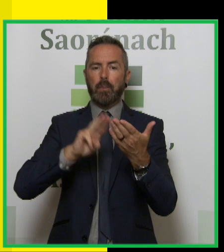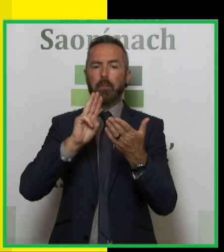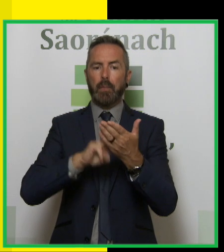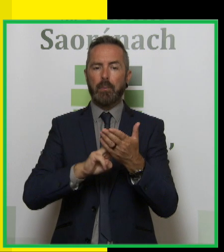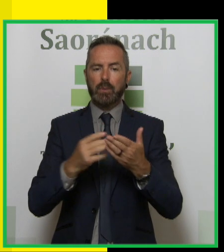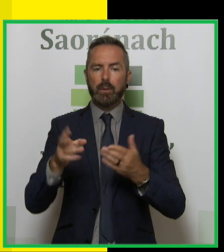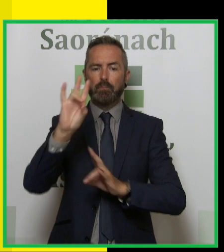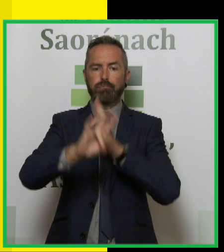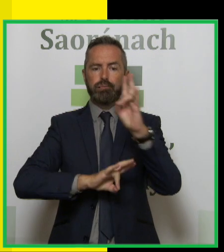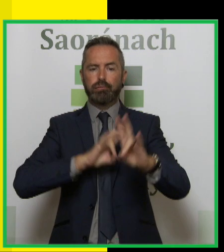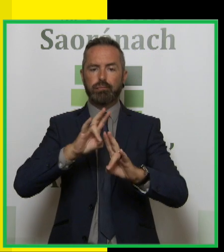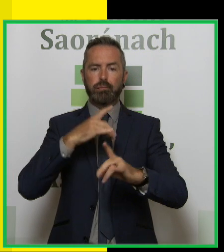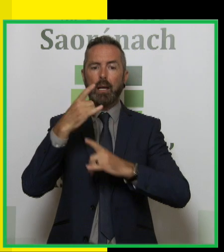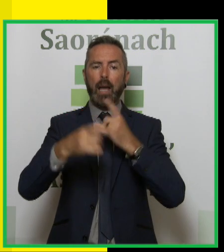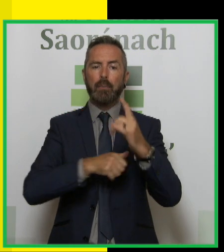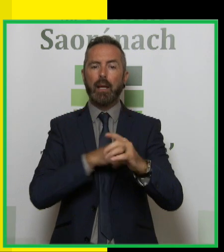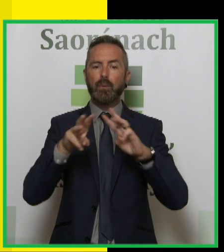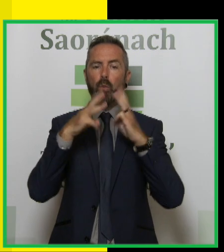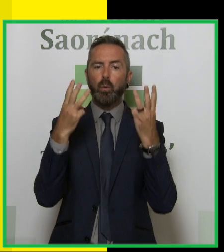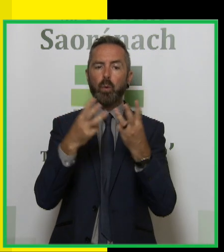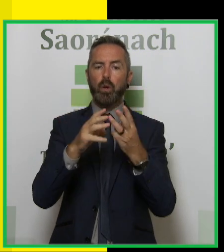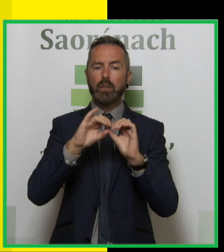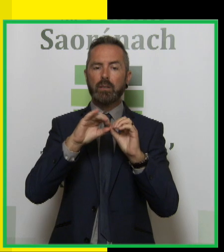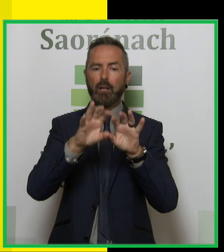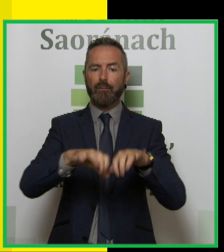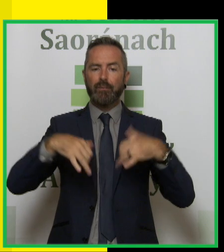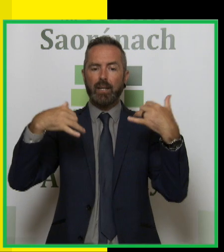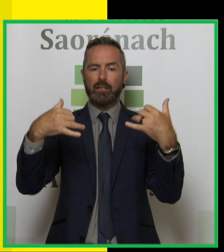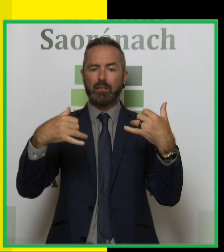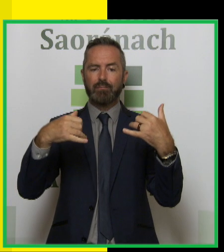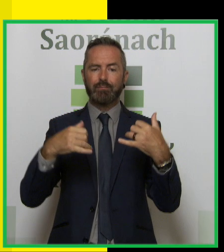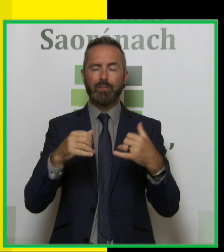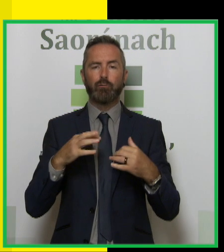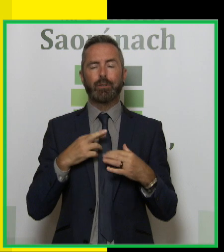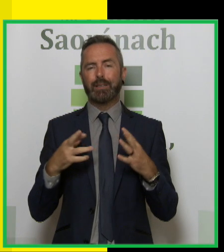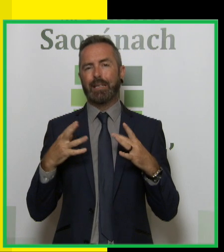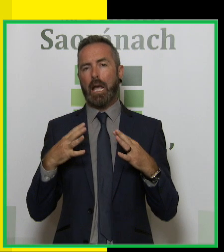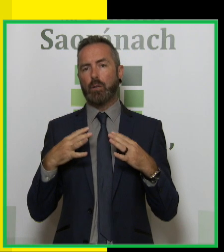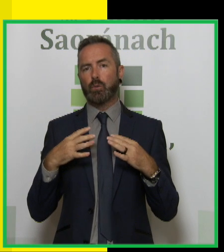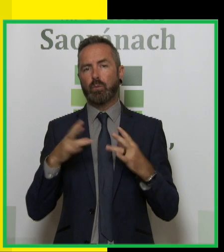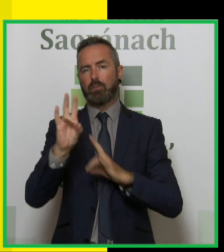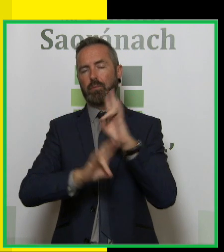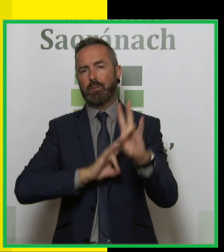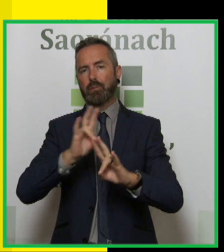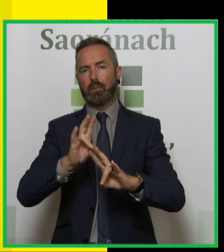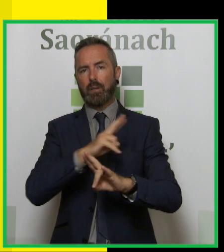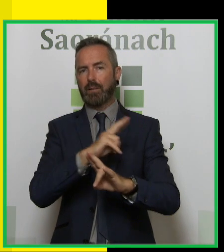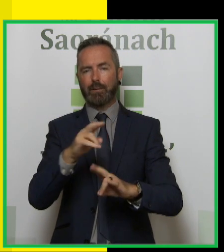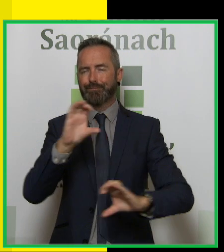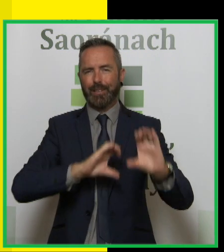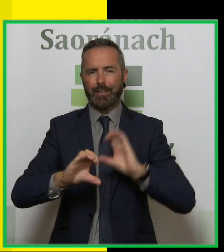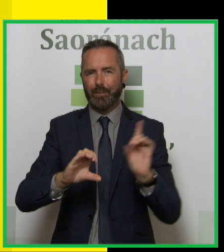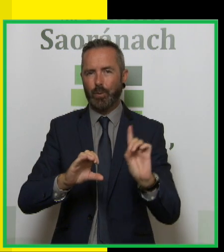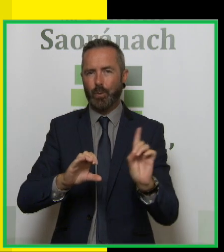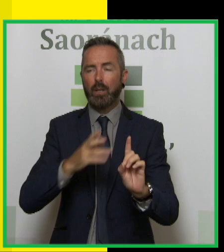World Convention, but it's very informal and it's not scientific, but it just gives a little bit of a snapshot.